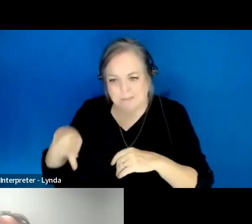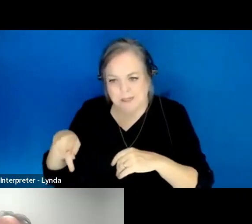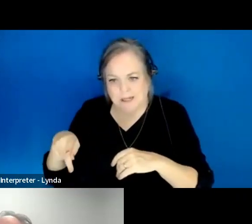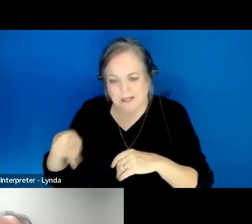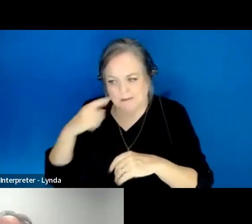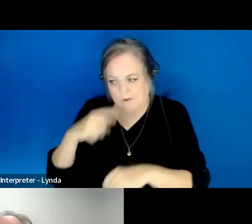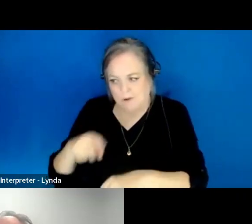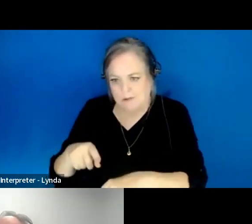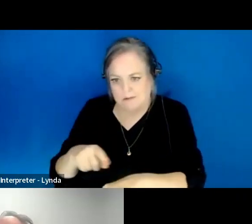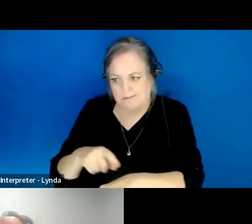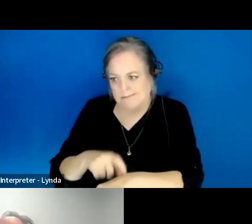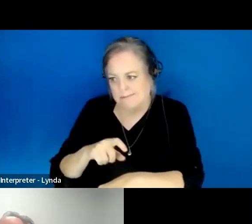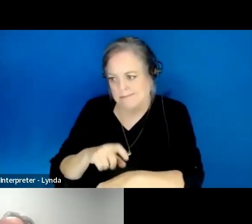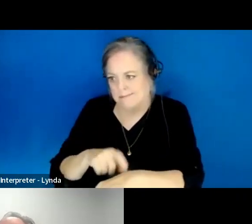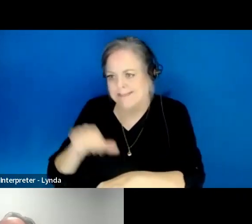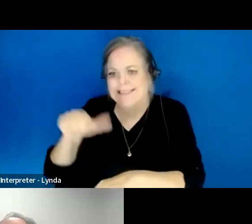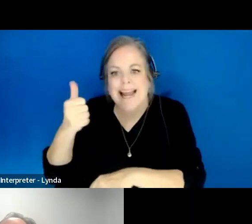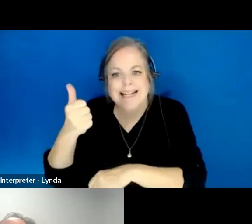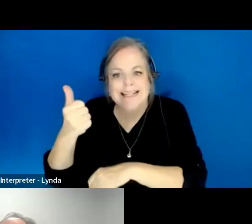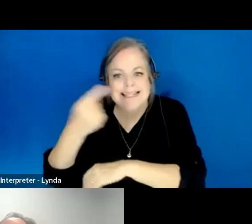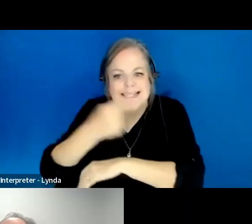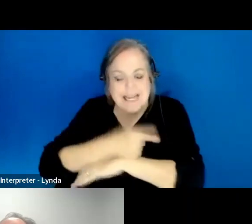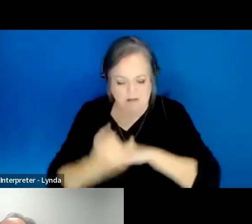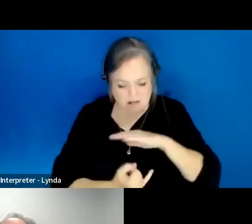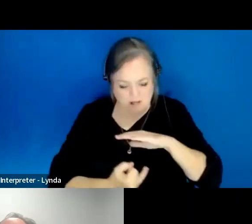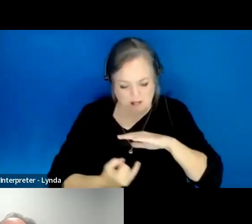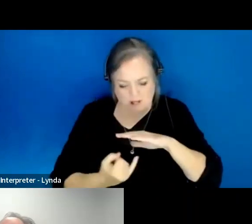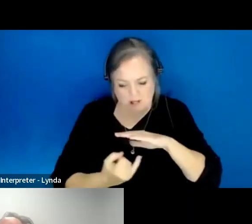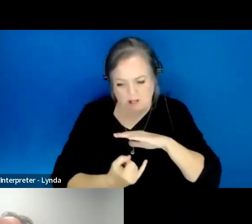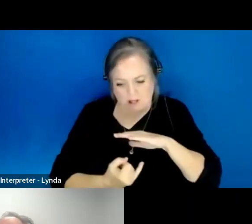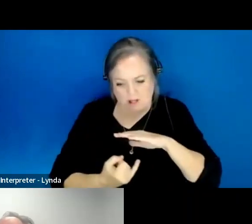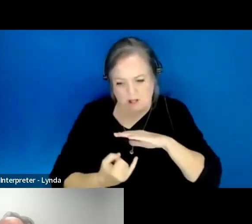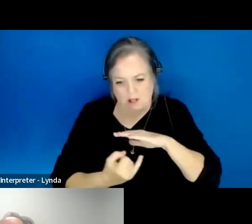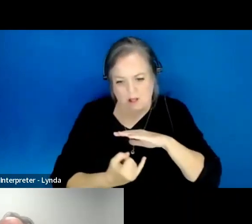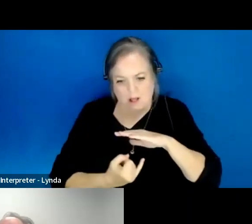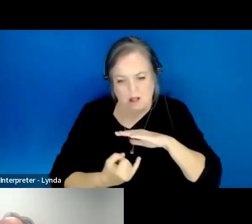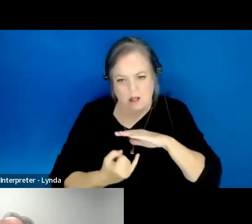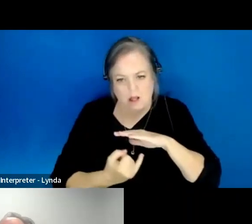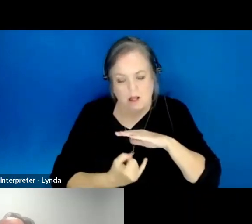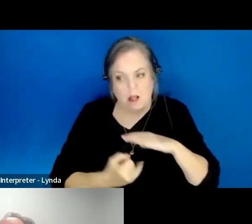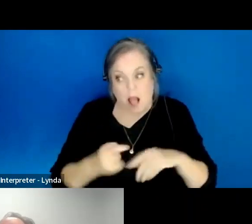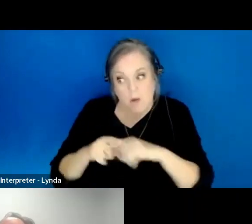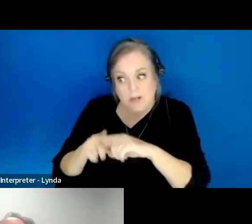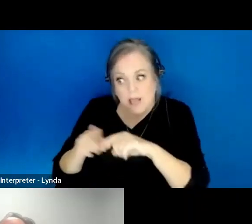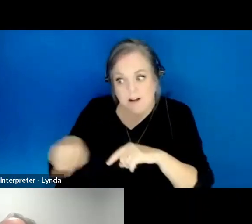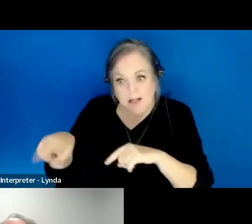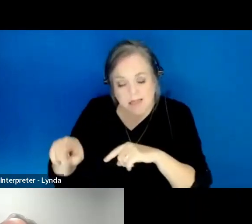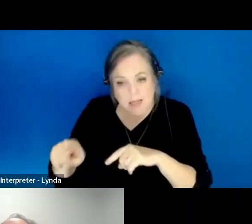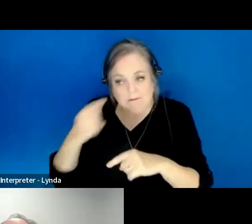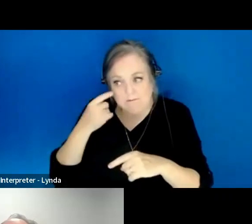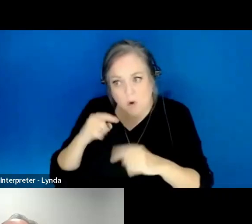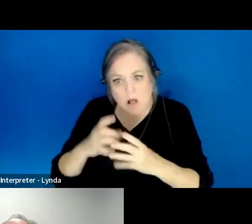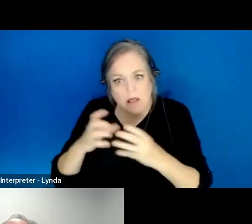what was then 10 days. And the isolation was just because I relied on them for a